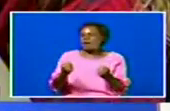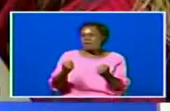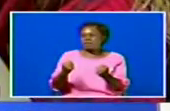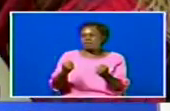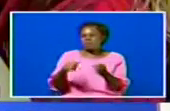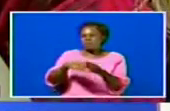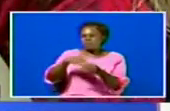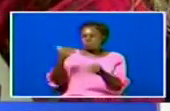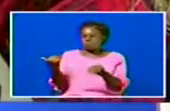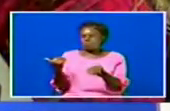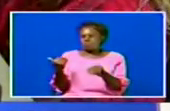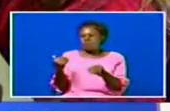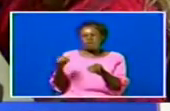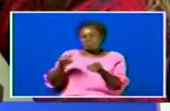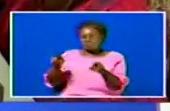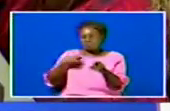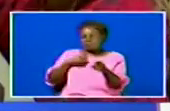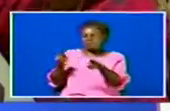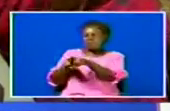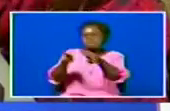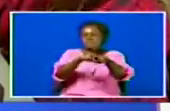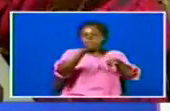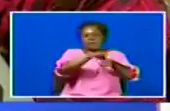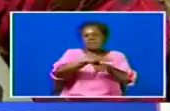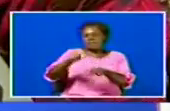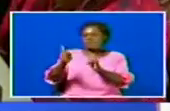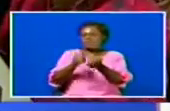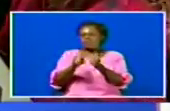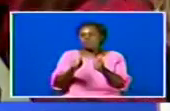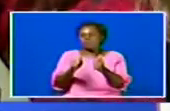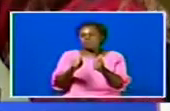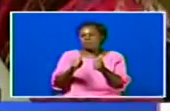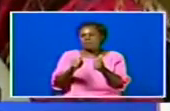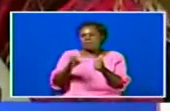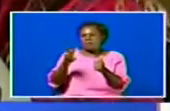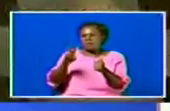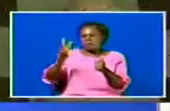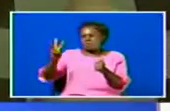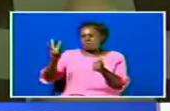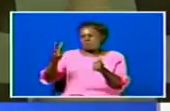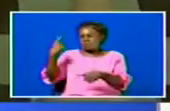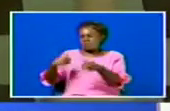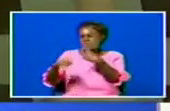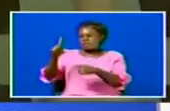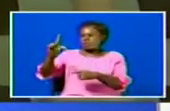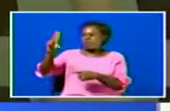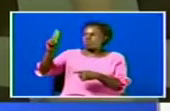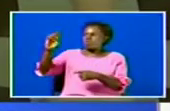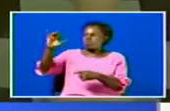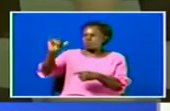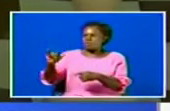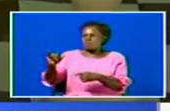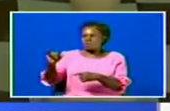drew with Gloria Jumba in another match. In other results, Winfred Thoitu defeated Lucy Wanjiru,